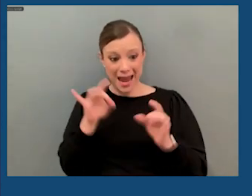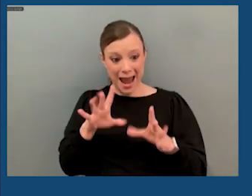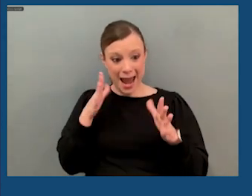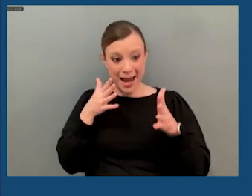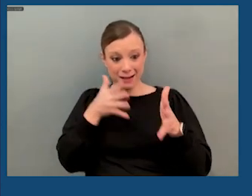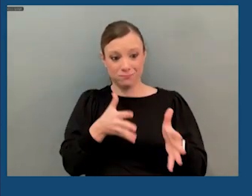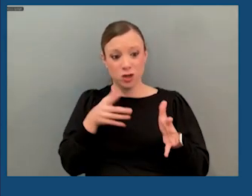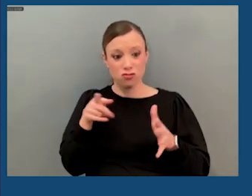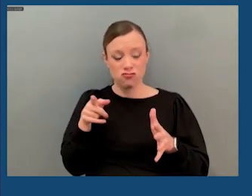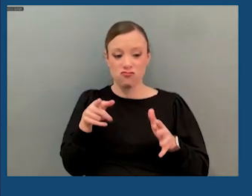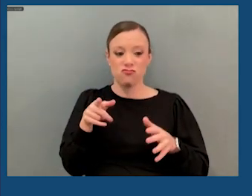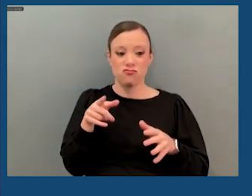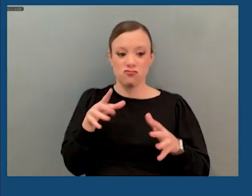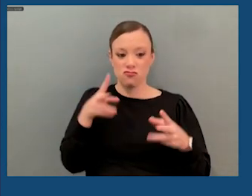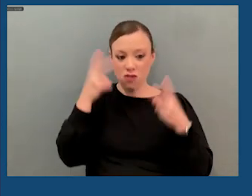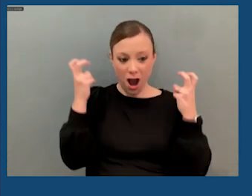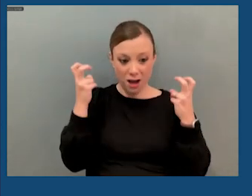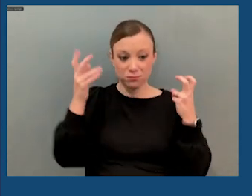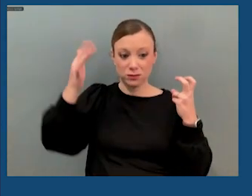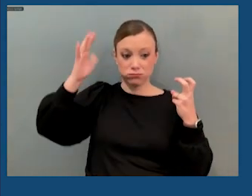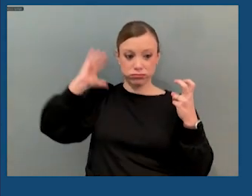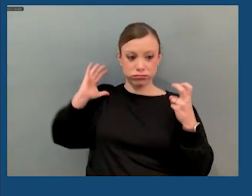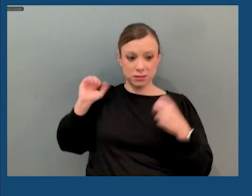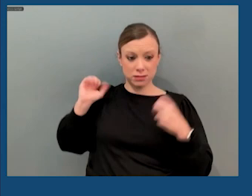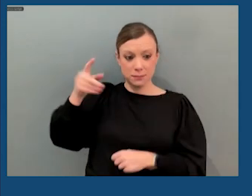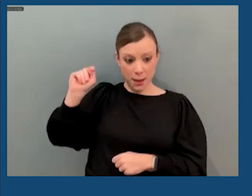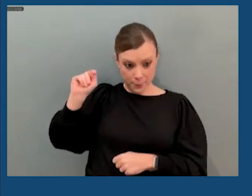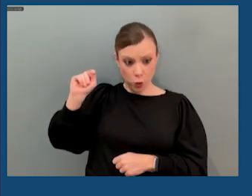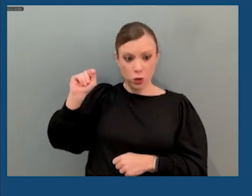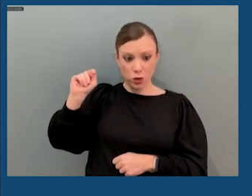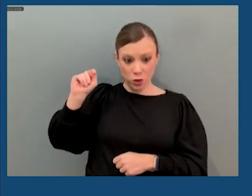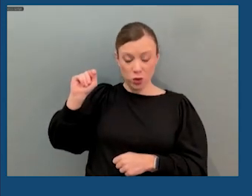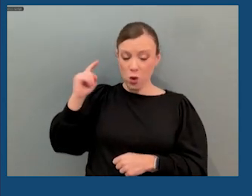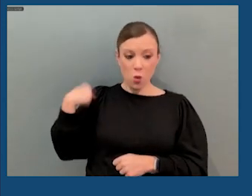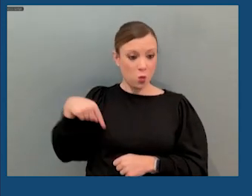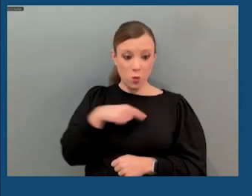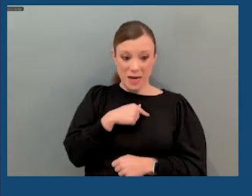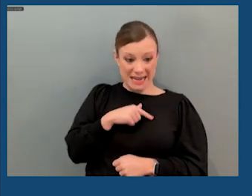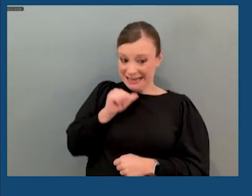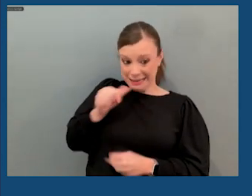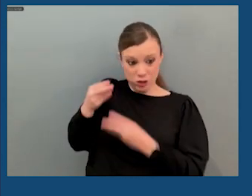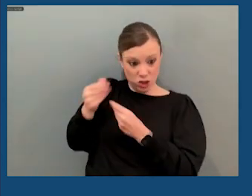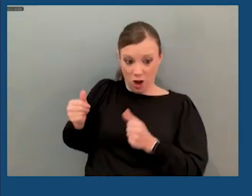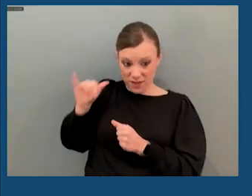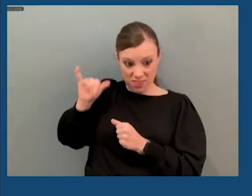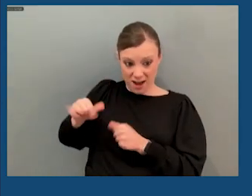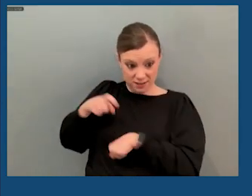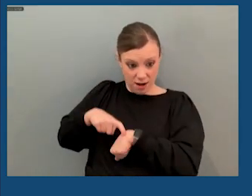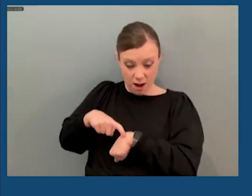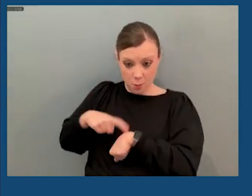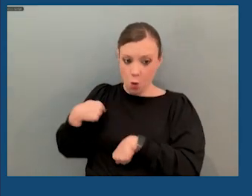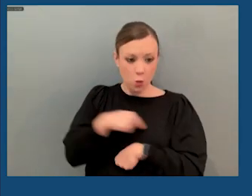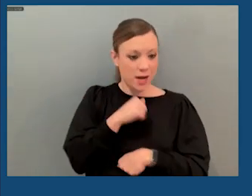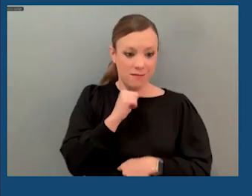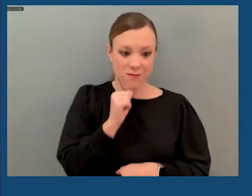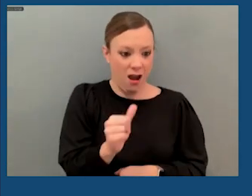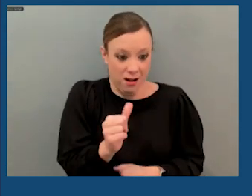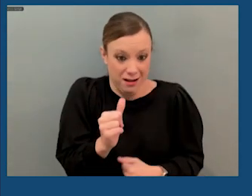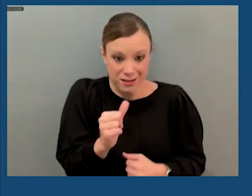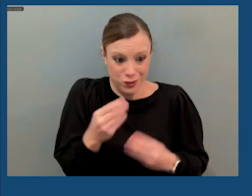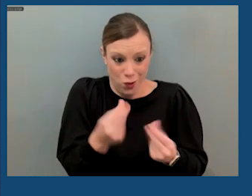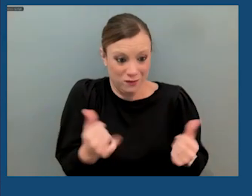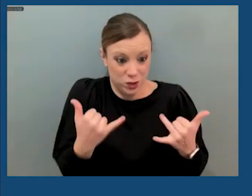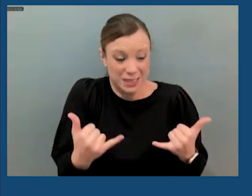We didn't solve it then. We may not solve it today. But we're sure as hell going to try,